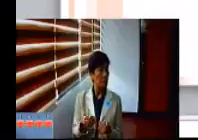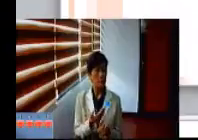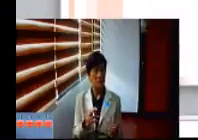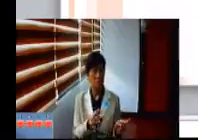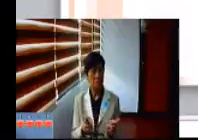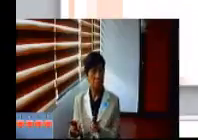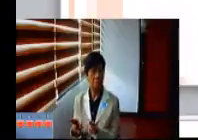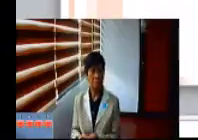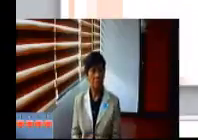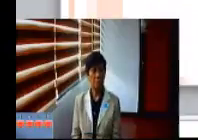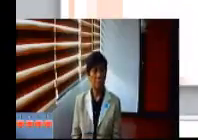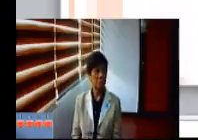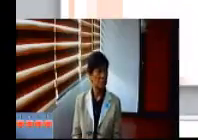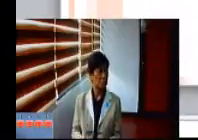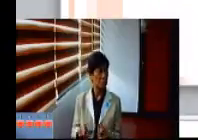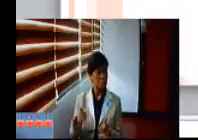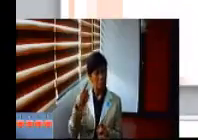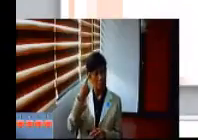something. But